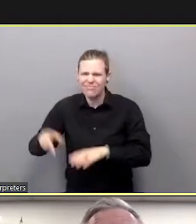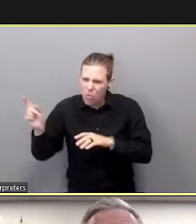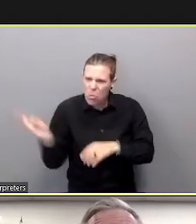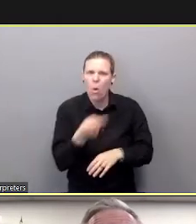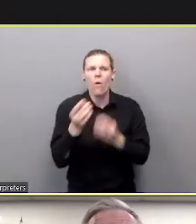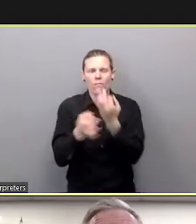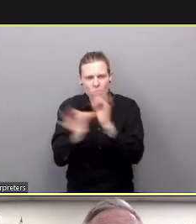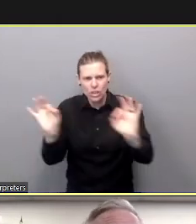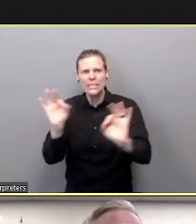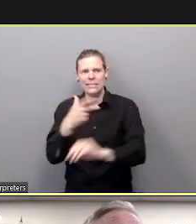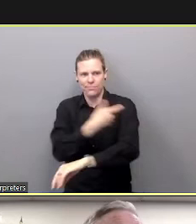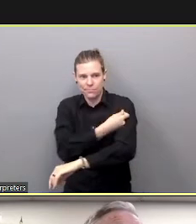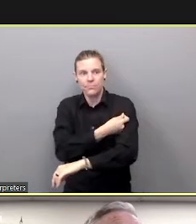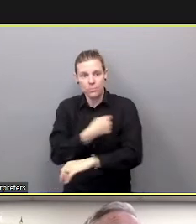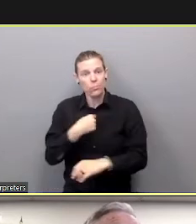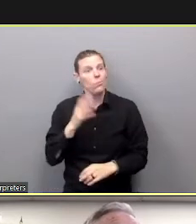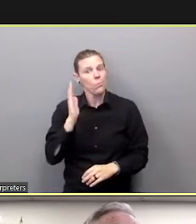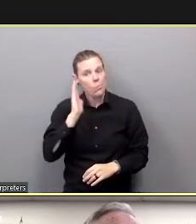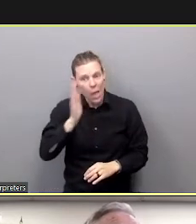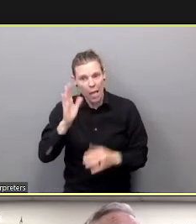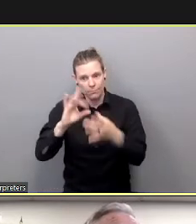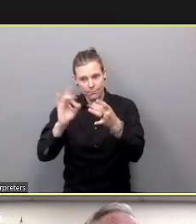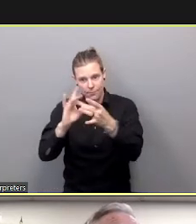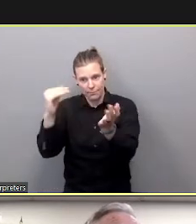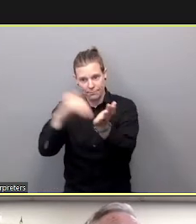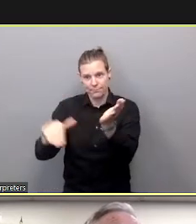vaccination series tomorrow. Next slide, please.